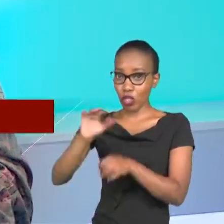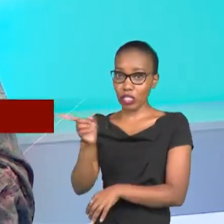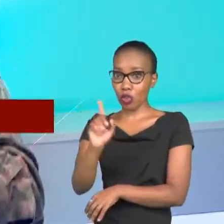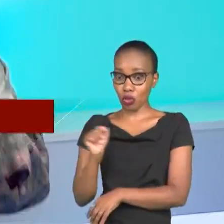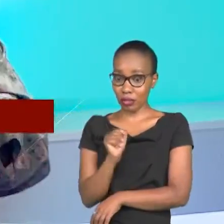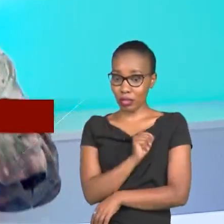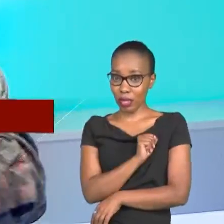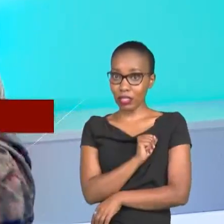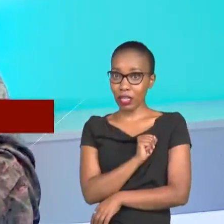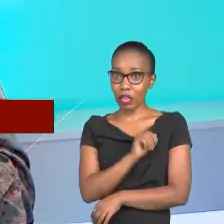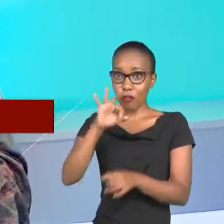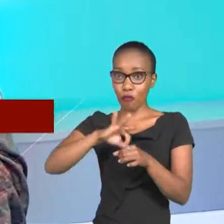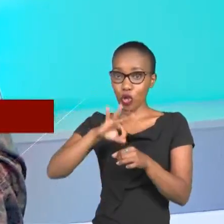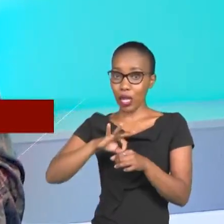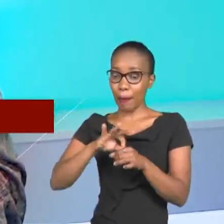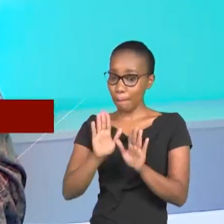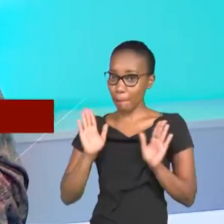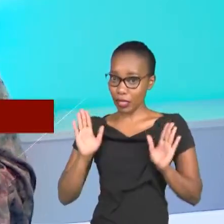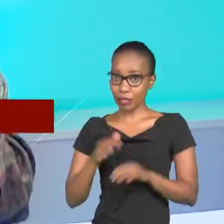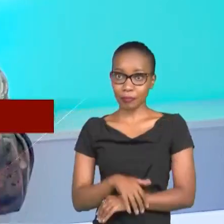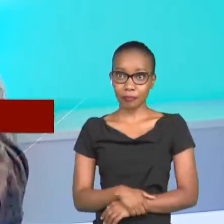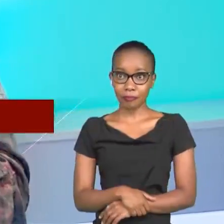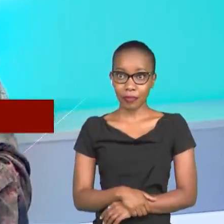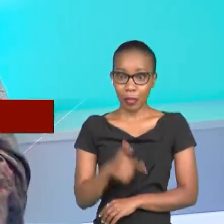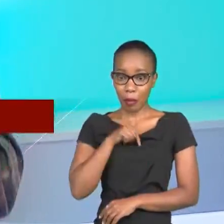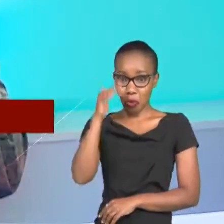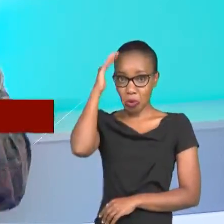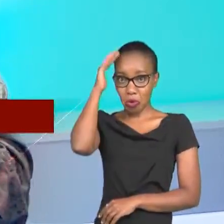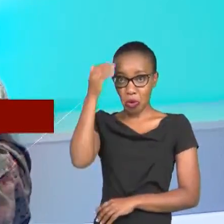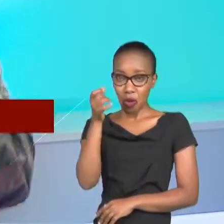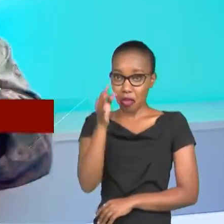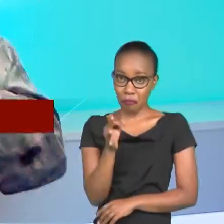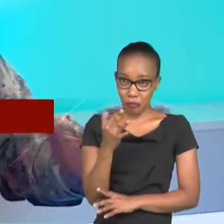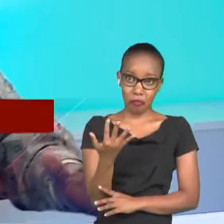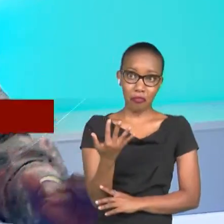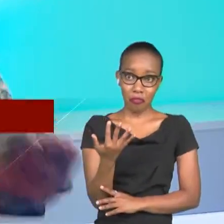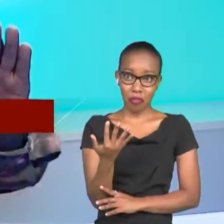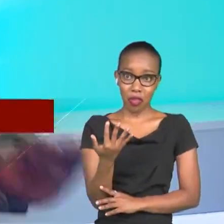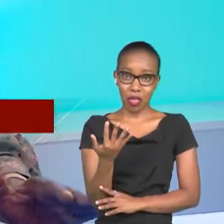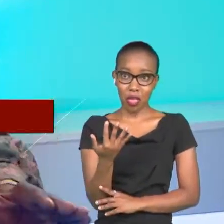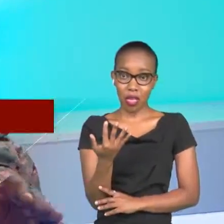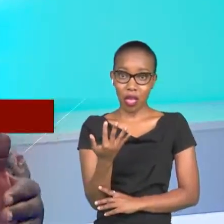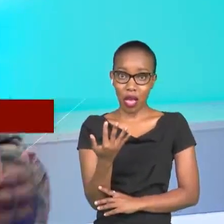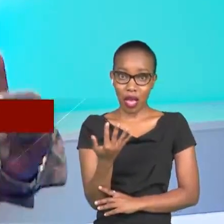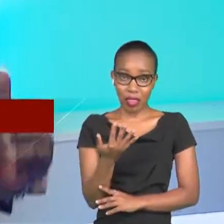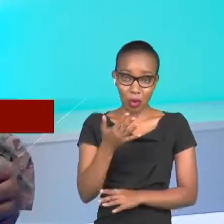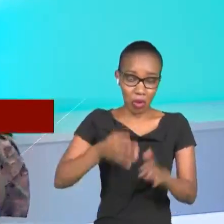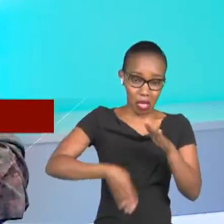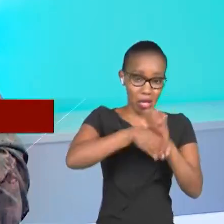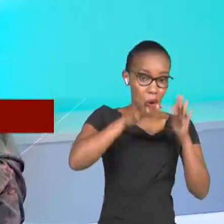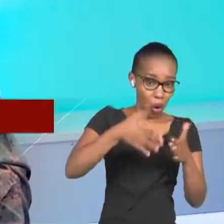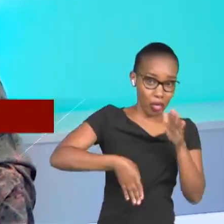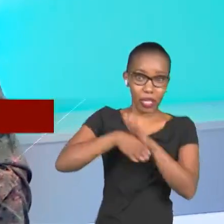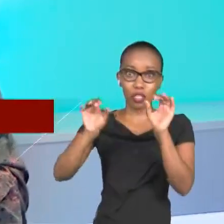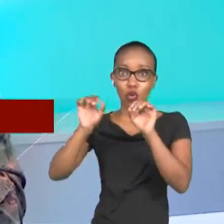is casted by what we call delegates. The delegates, I don't know whether they are lined up toward a certain direction or not. But politically,